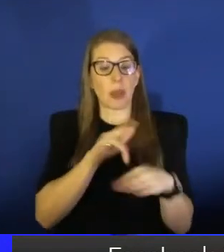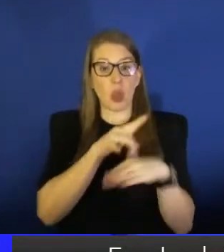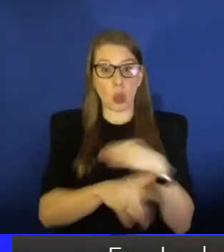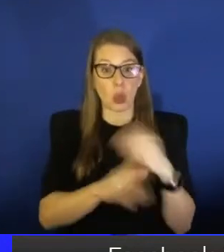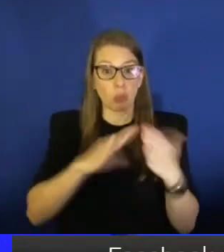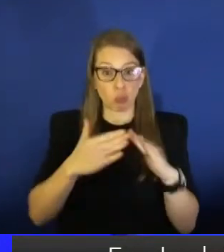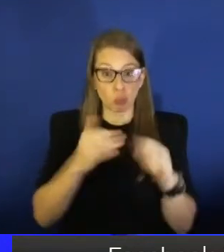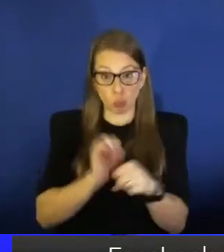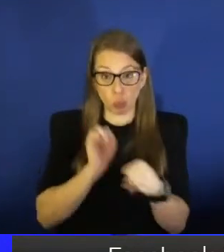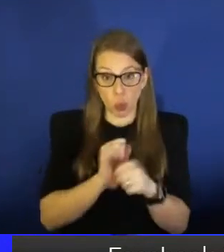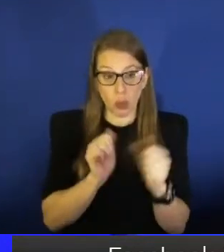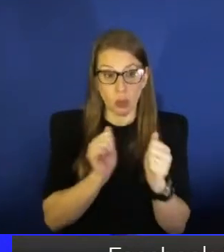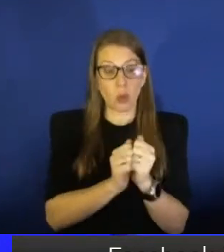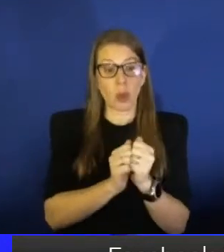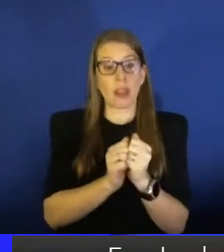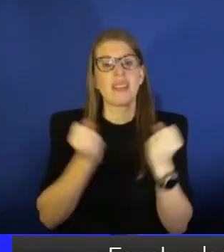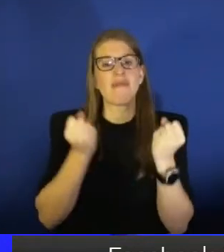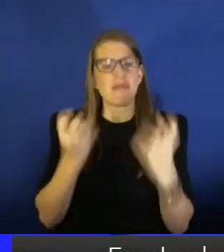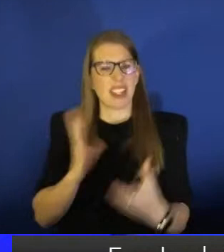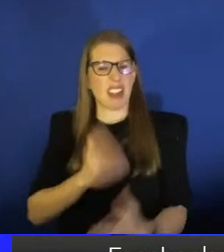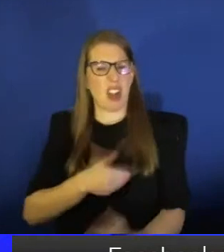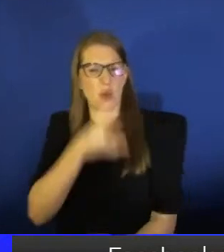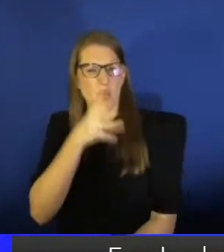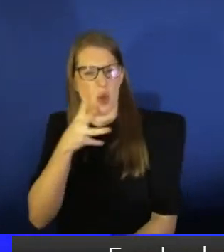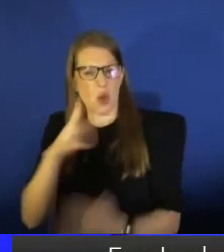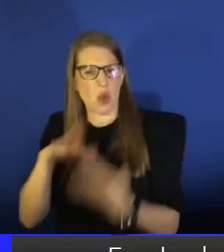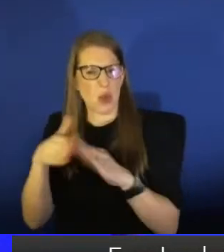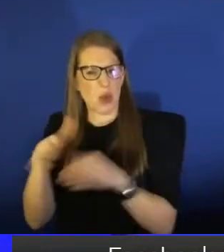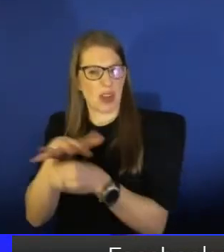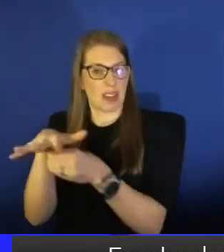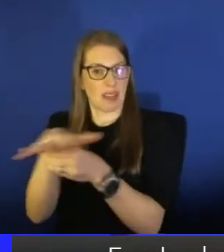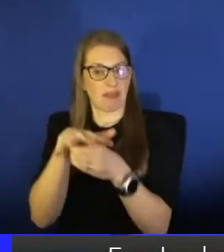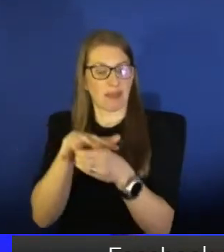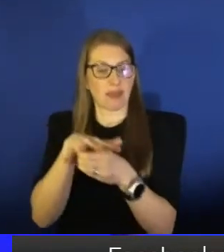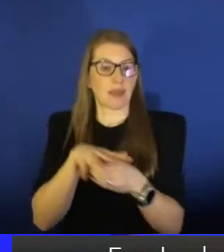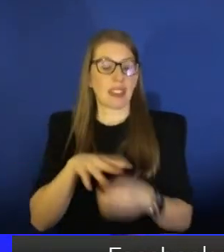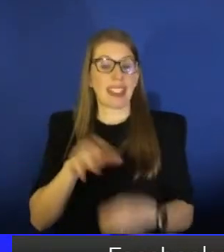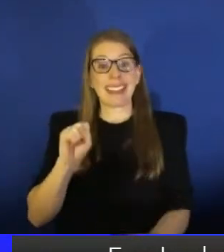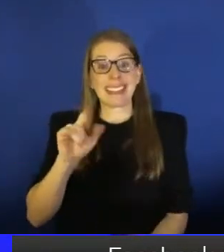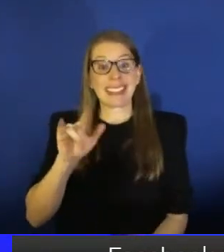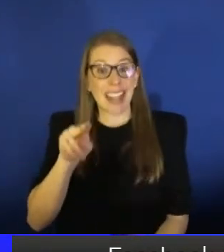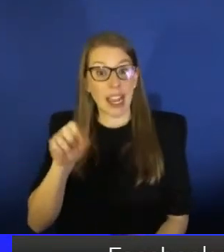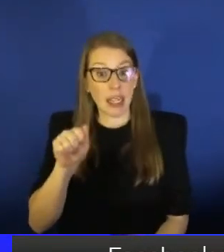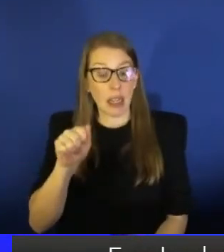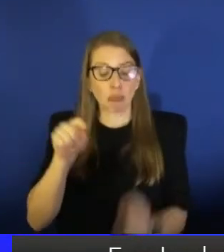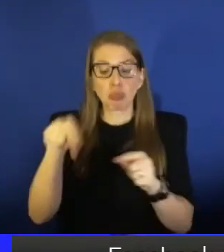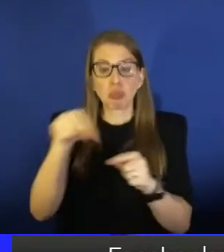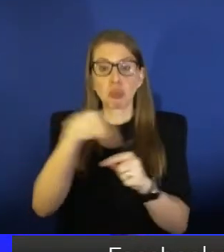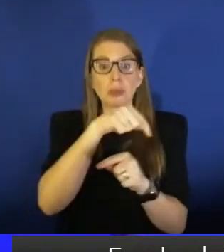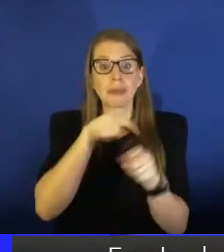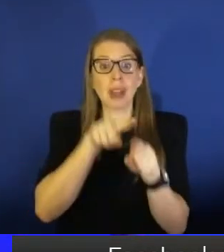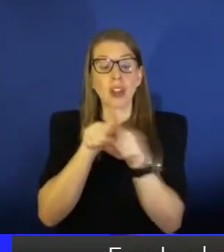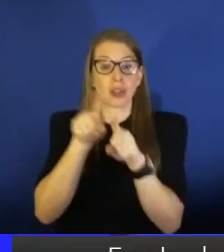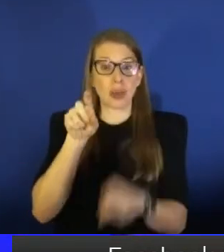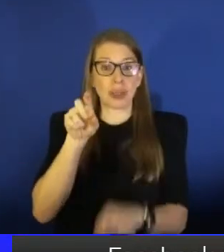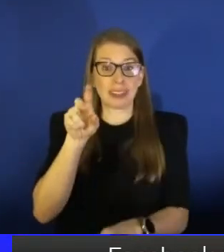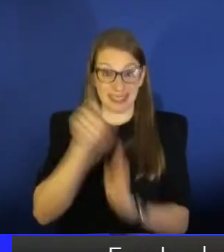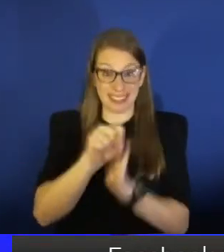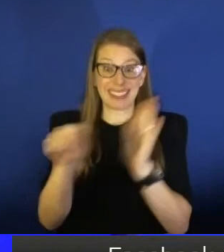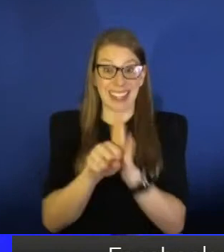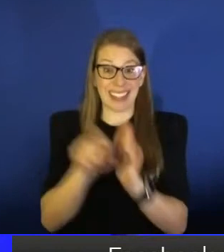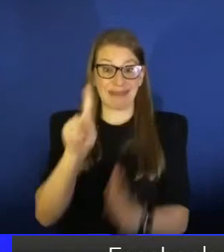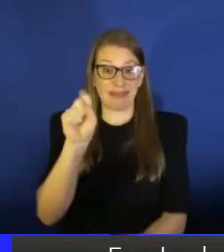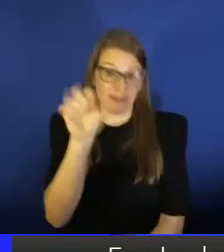with many of our rural communities, not only just around the Salina area, but out across the state. The number of